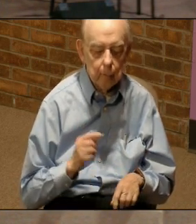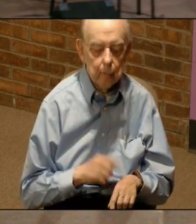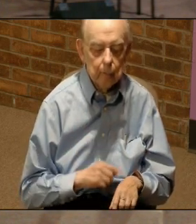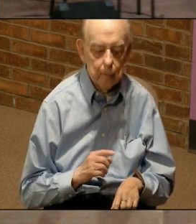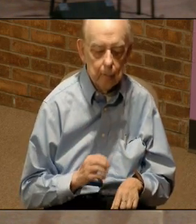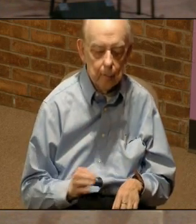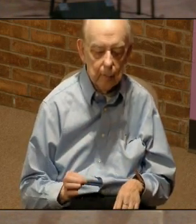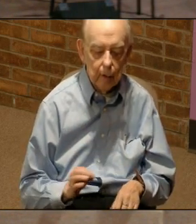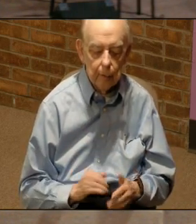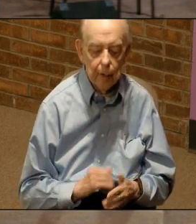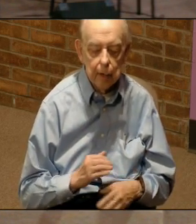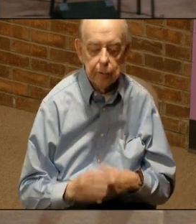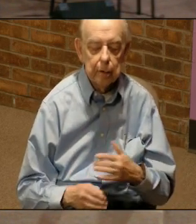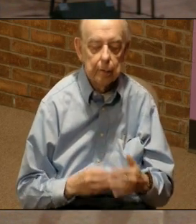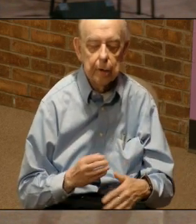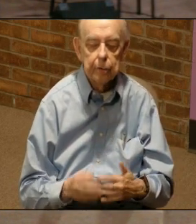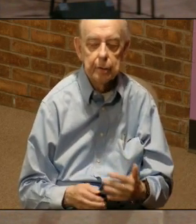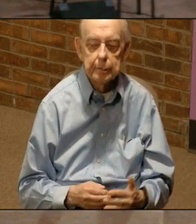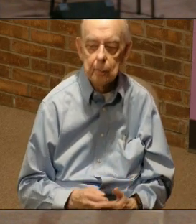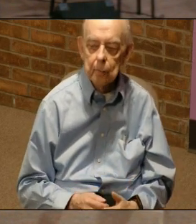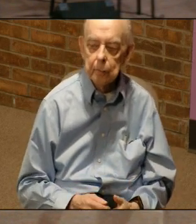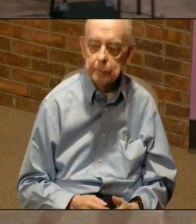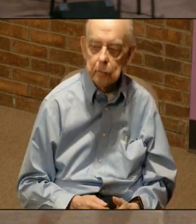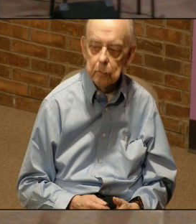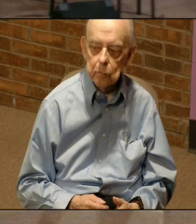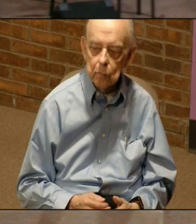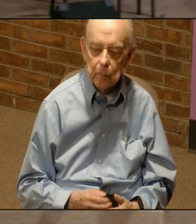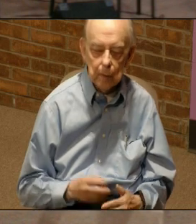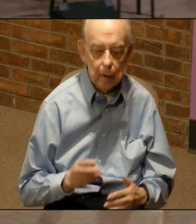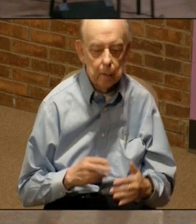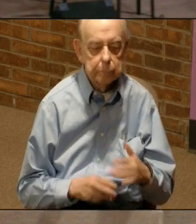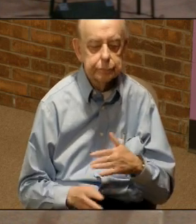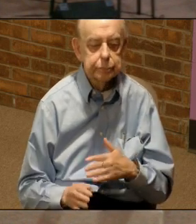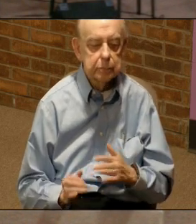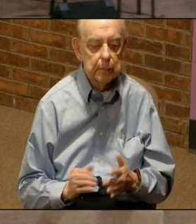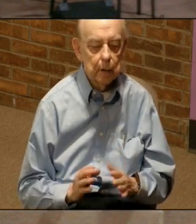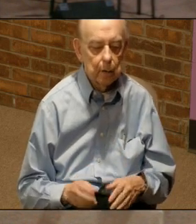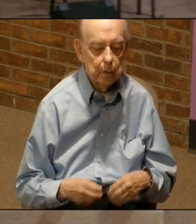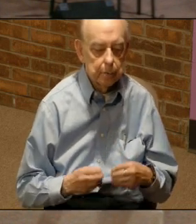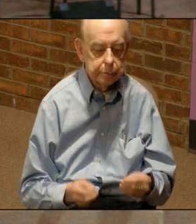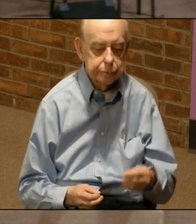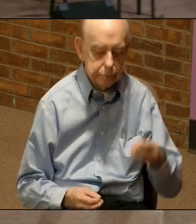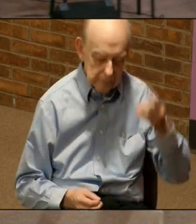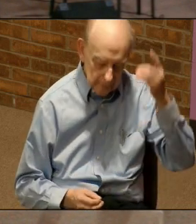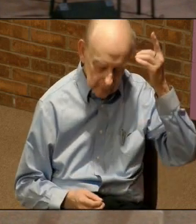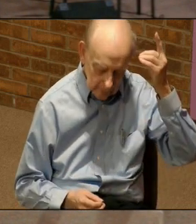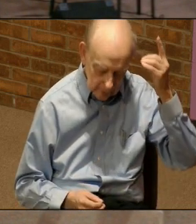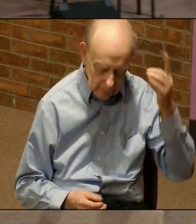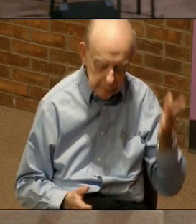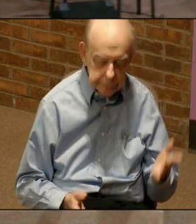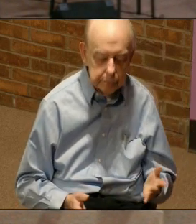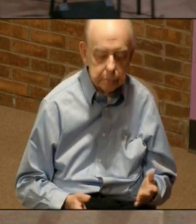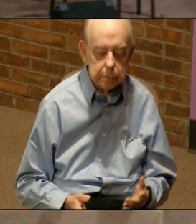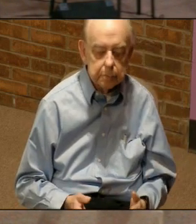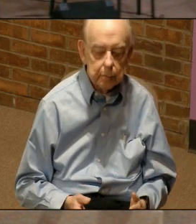of that generation. So the prophecy that he gave to Daniel in